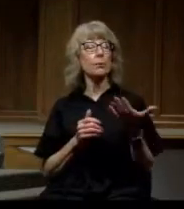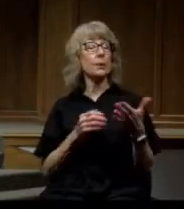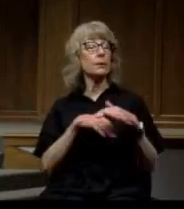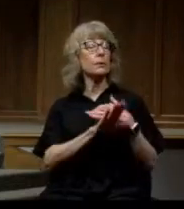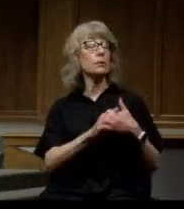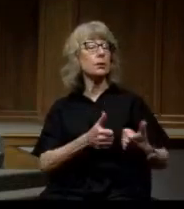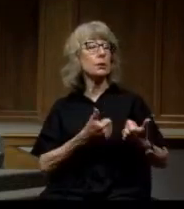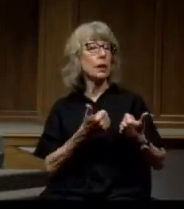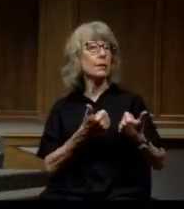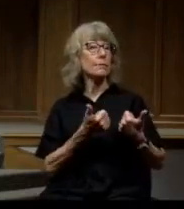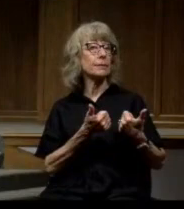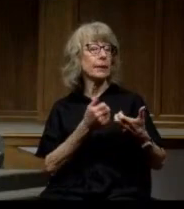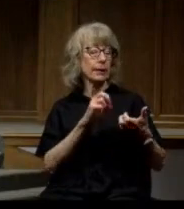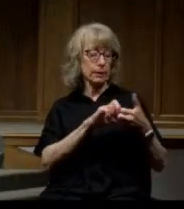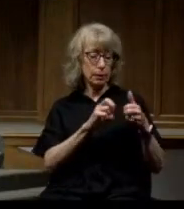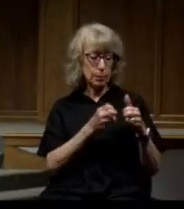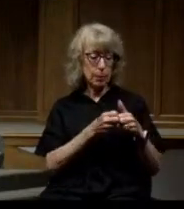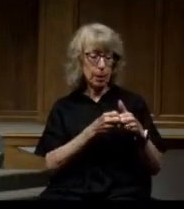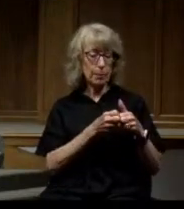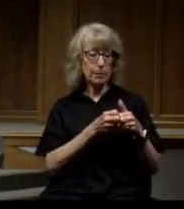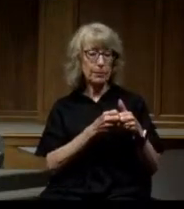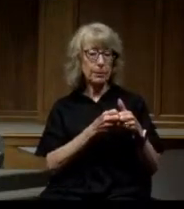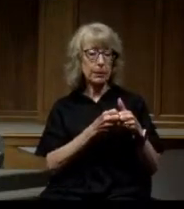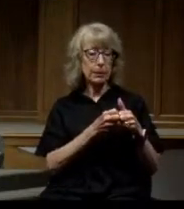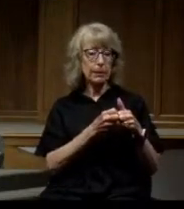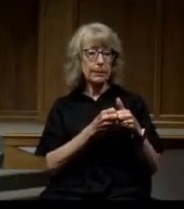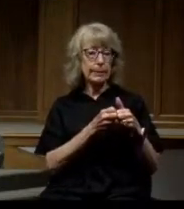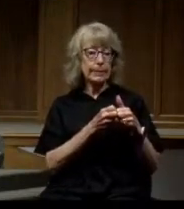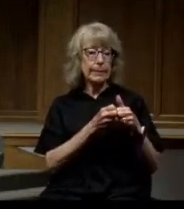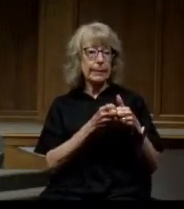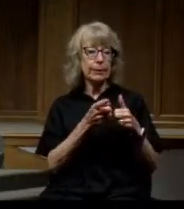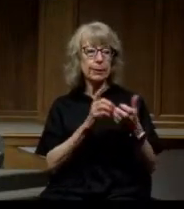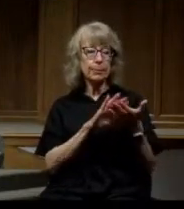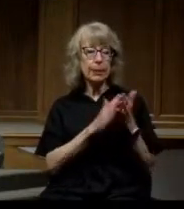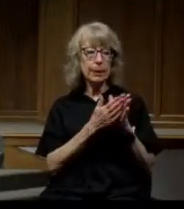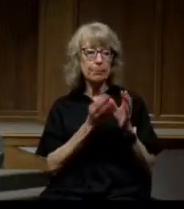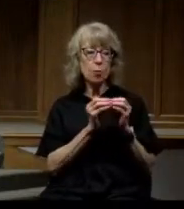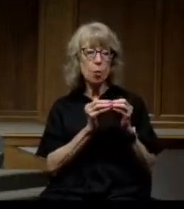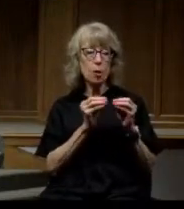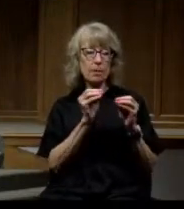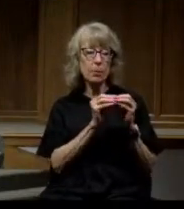there. They're going to fester. So,